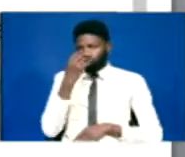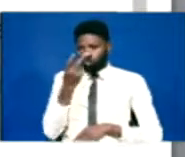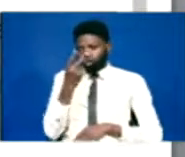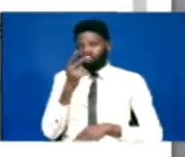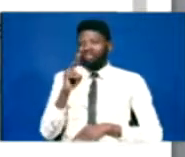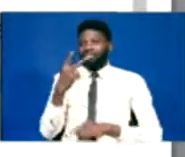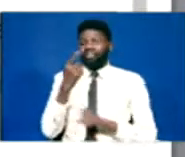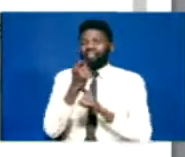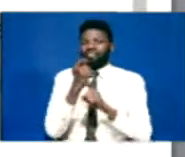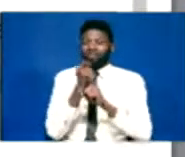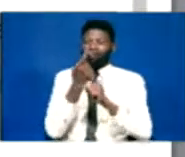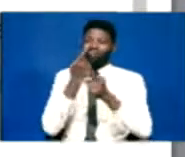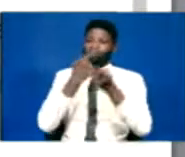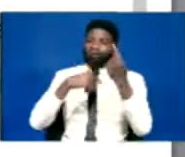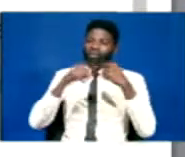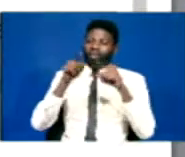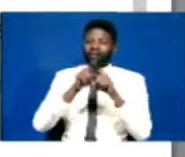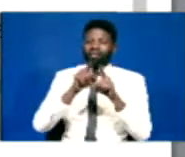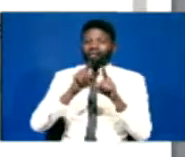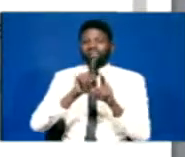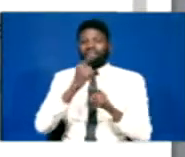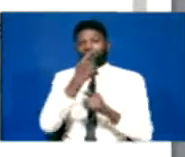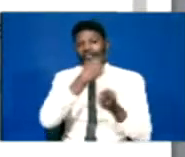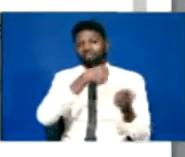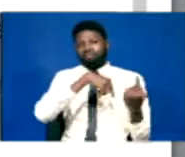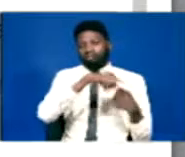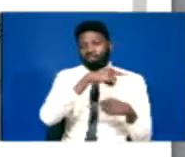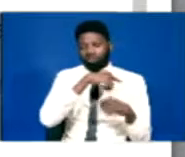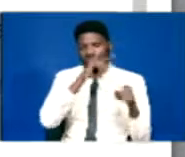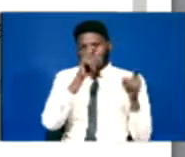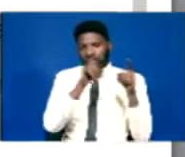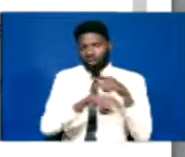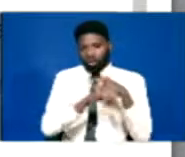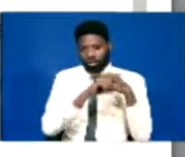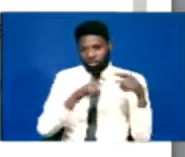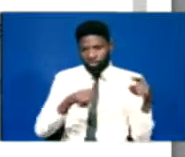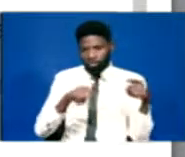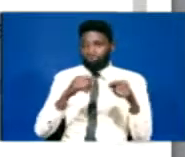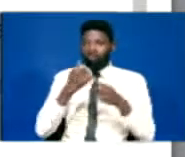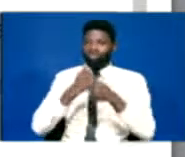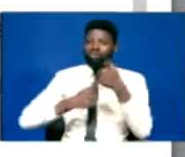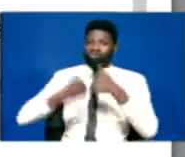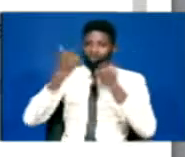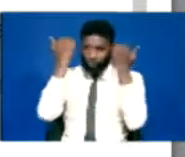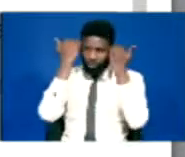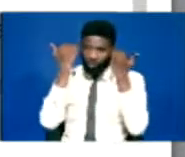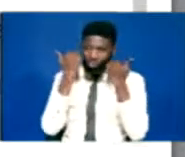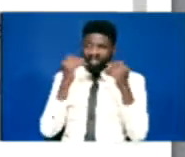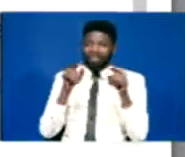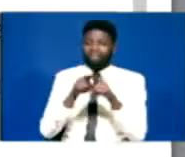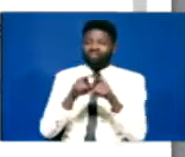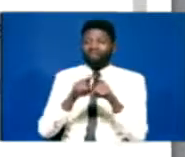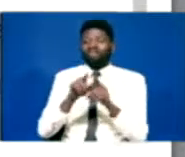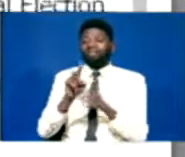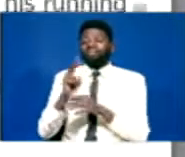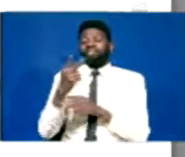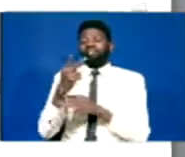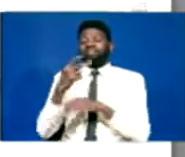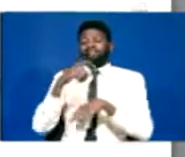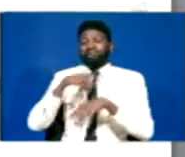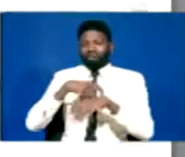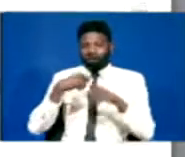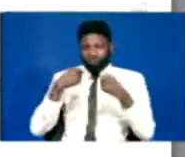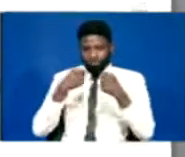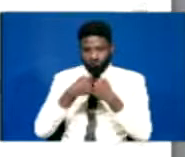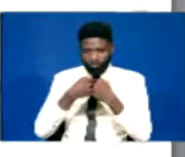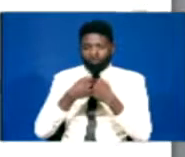office. Much as the first round was nullified by the Supreme Court, the second time around it was uncontested and they went to be sworn